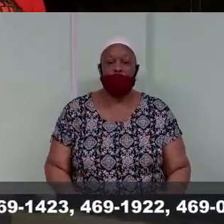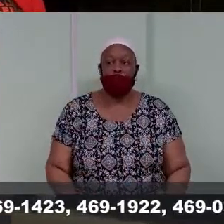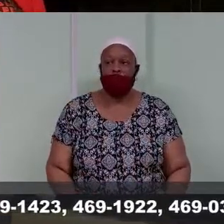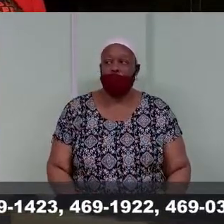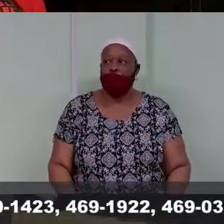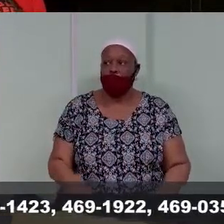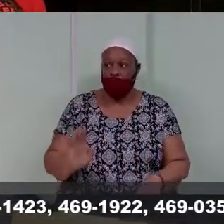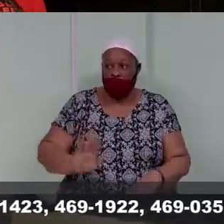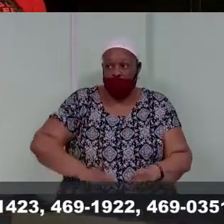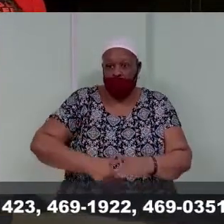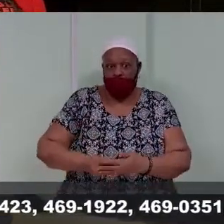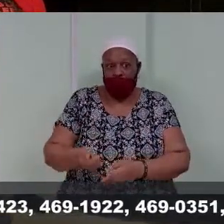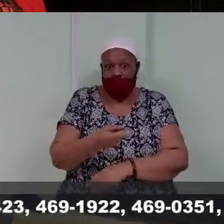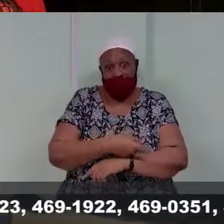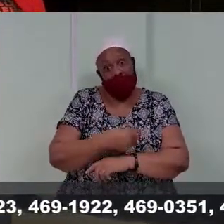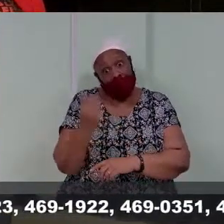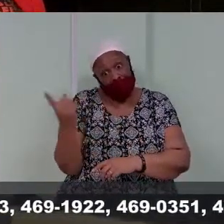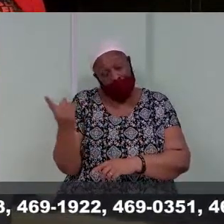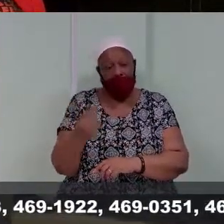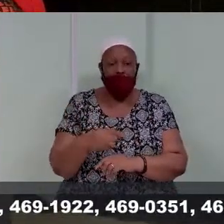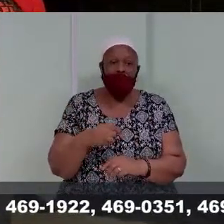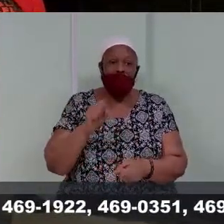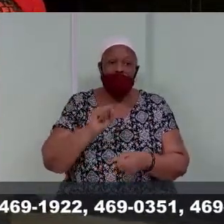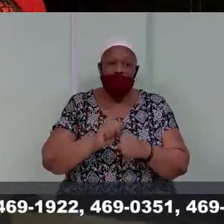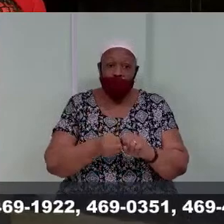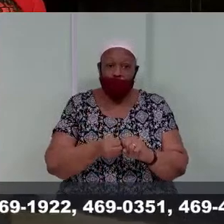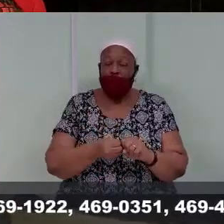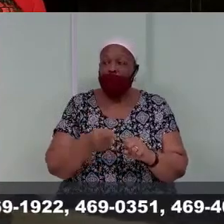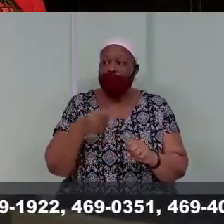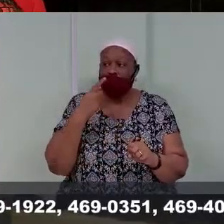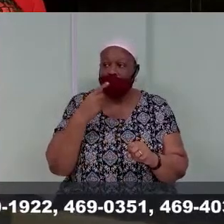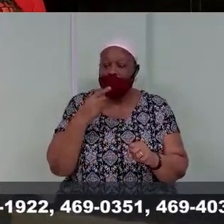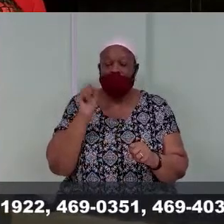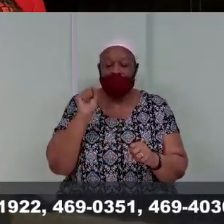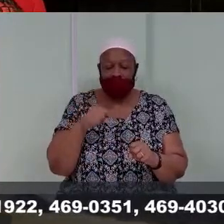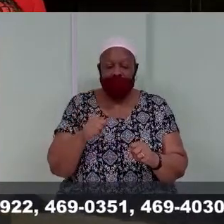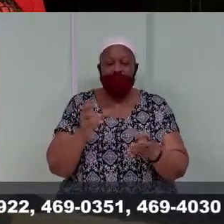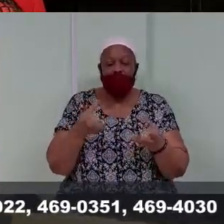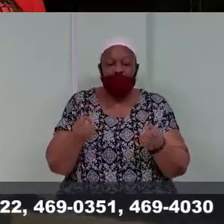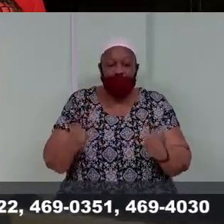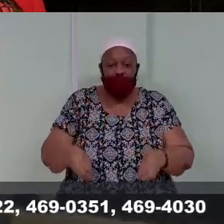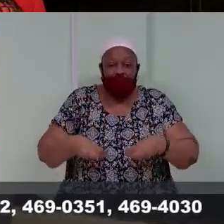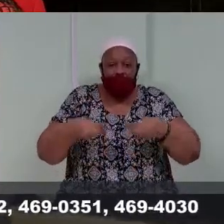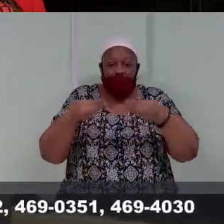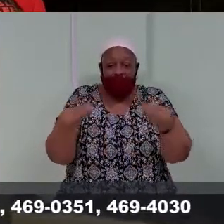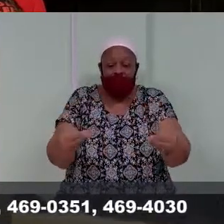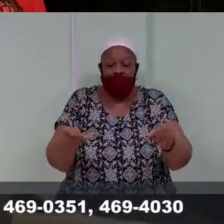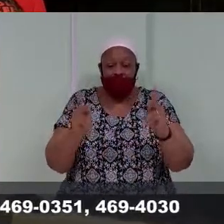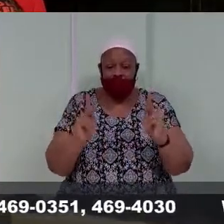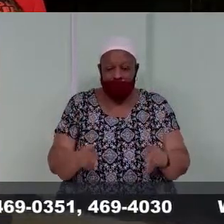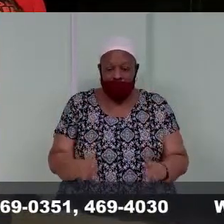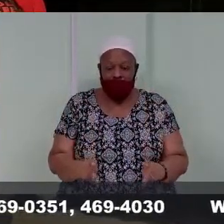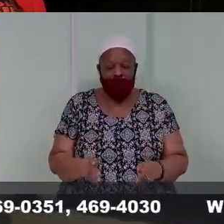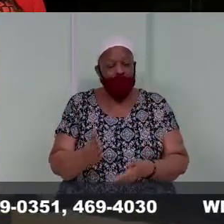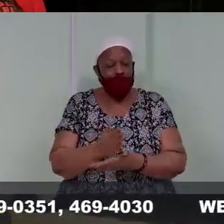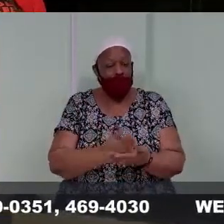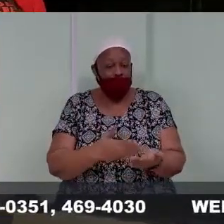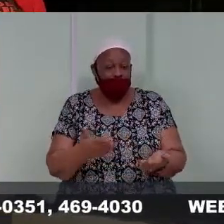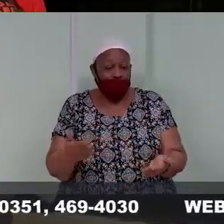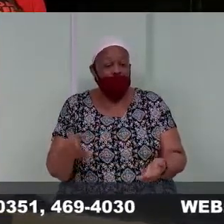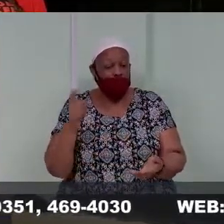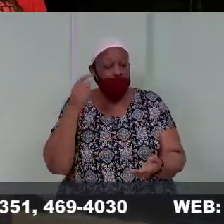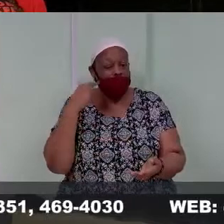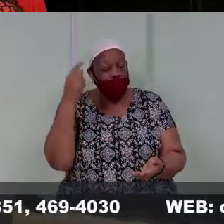on my birthday this year, I want to give, but give big. Something that I can remember, something that the community